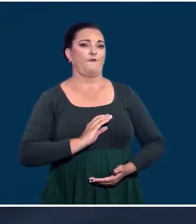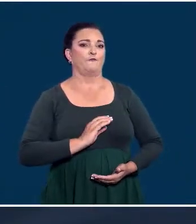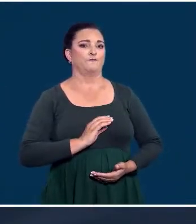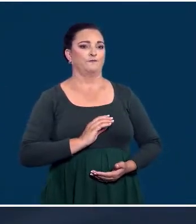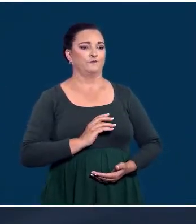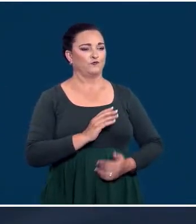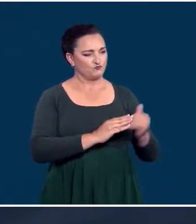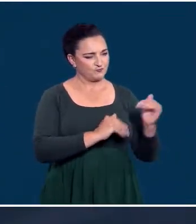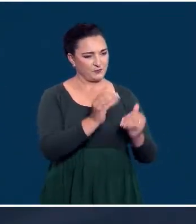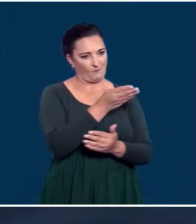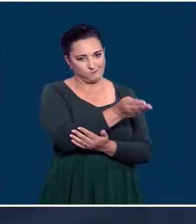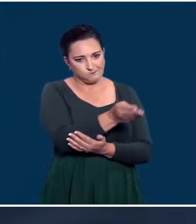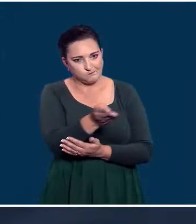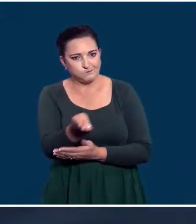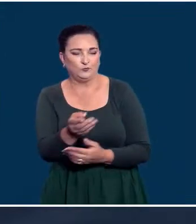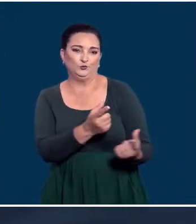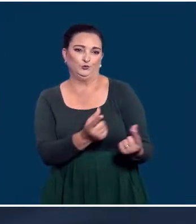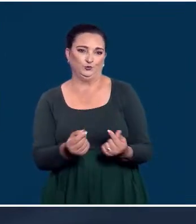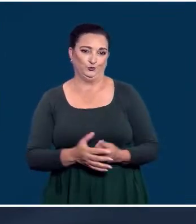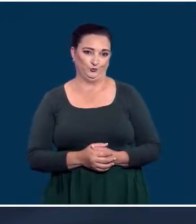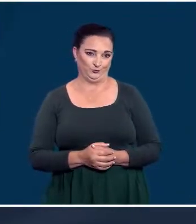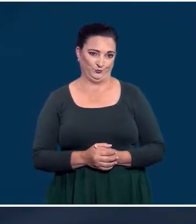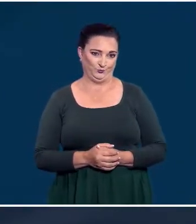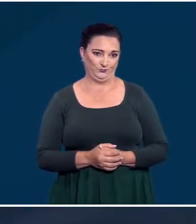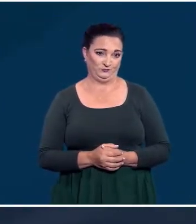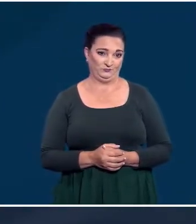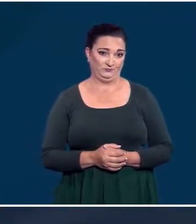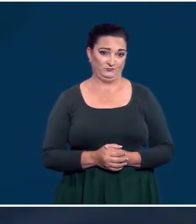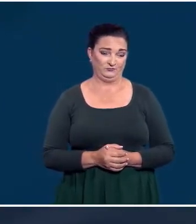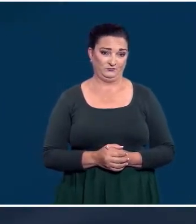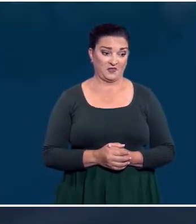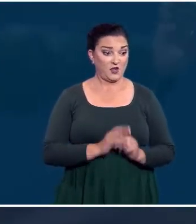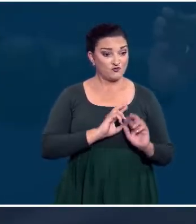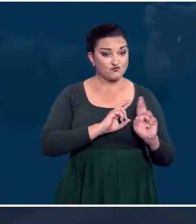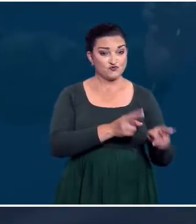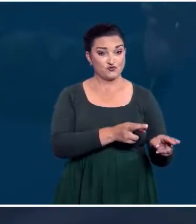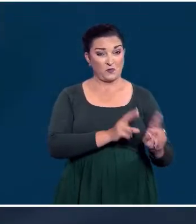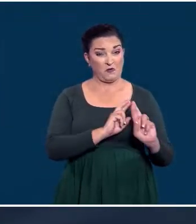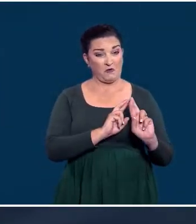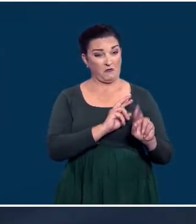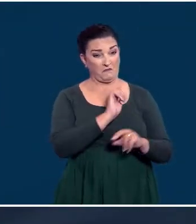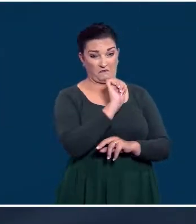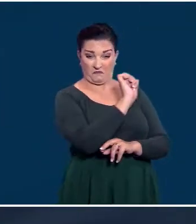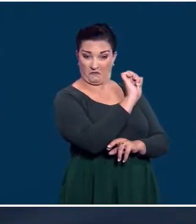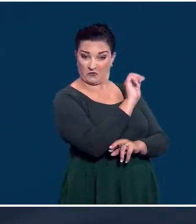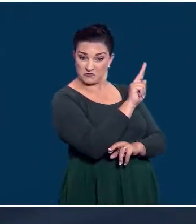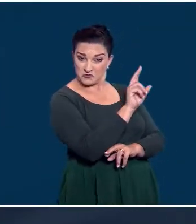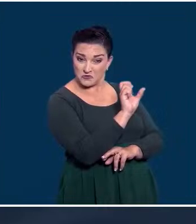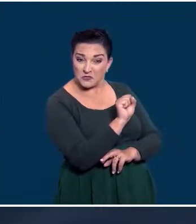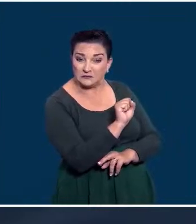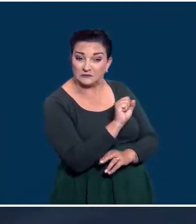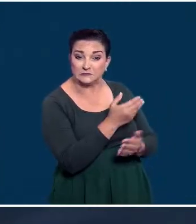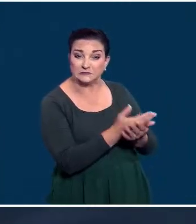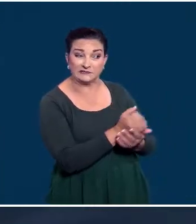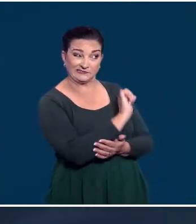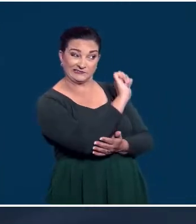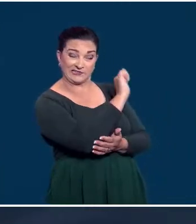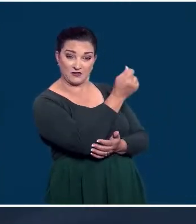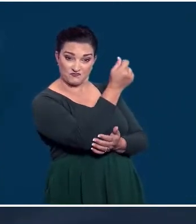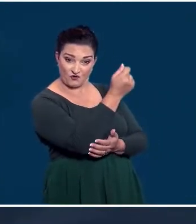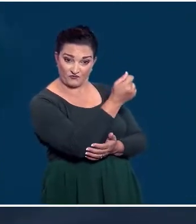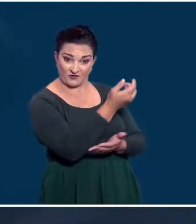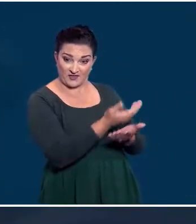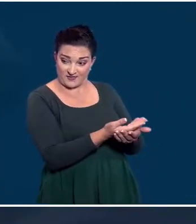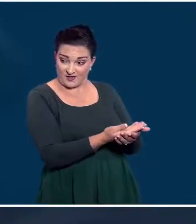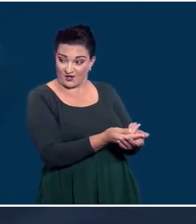We cannot even think that we could respond to the US tariffs by imposing tariffs ourselves. We